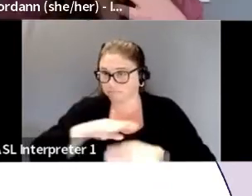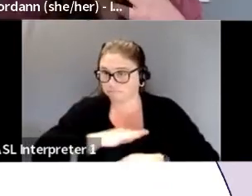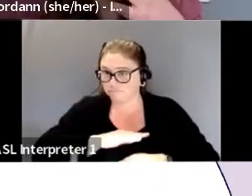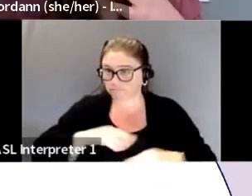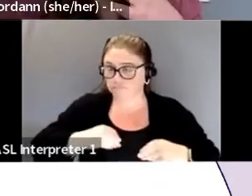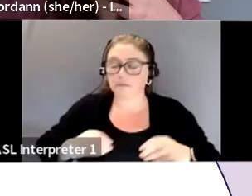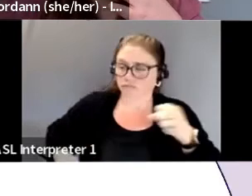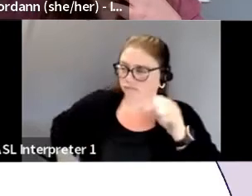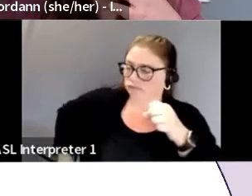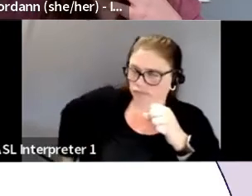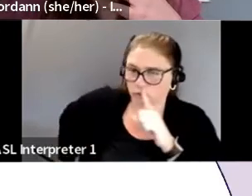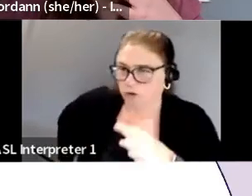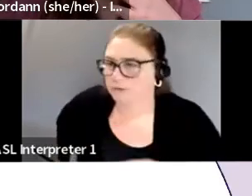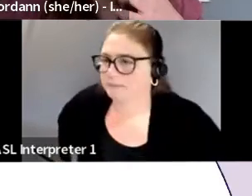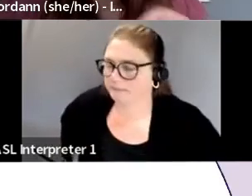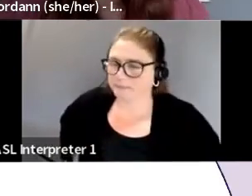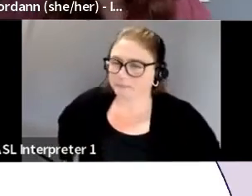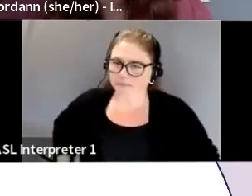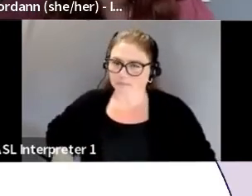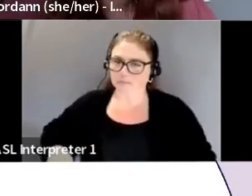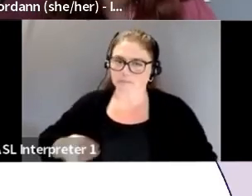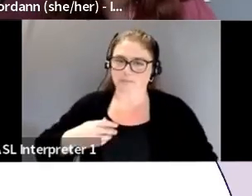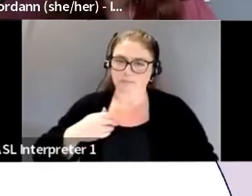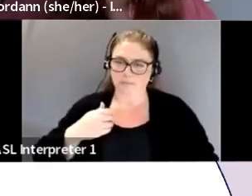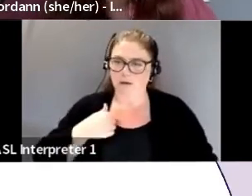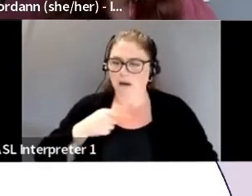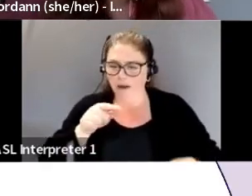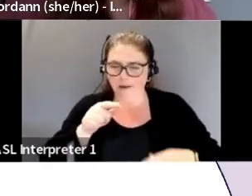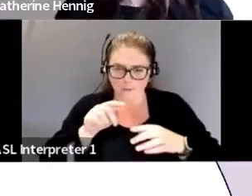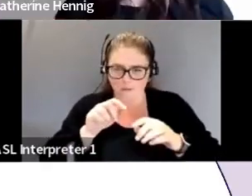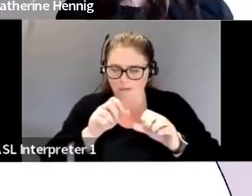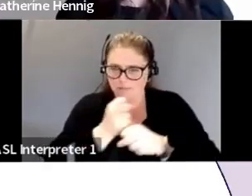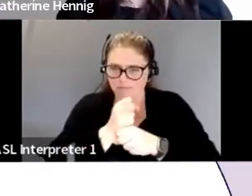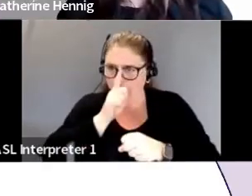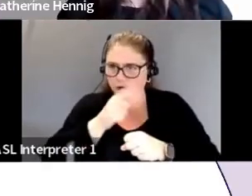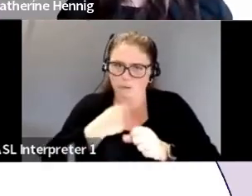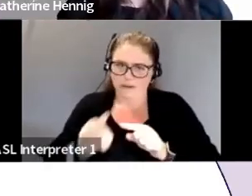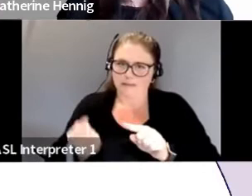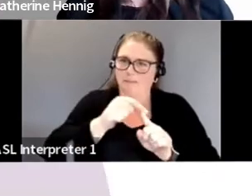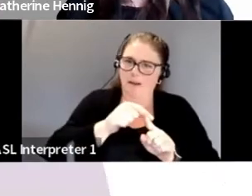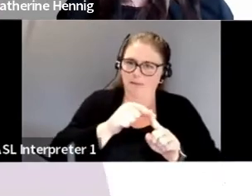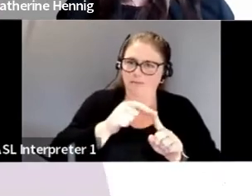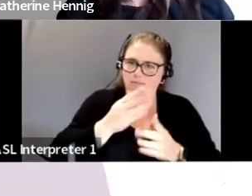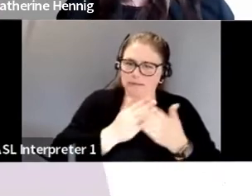that sounds good. Yeah, I'll keep track of ones that were left unanswered so you can go ahead. Amazing, thank you.